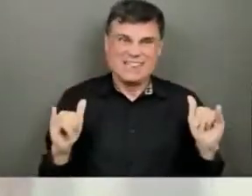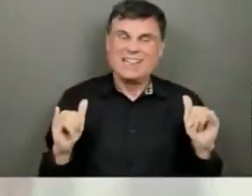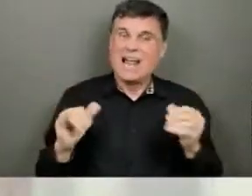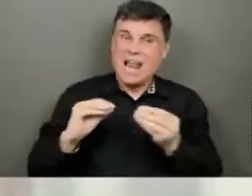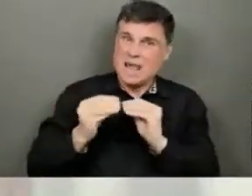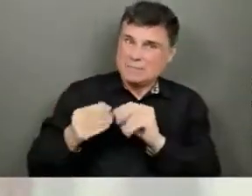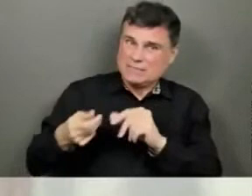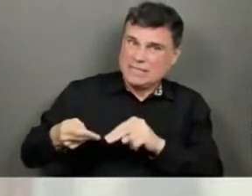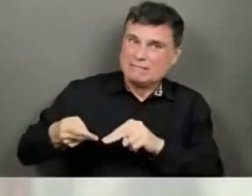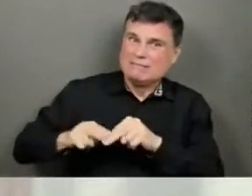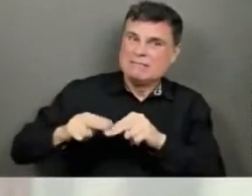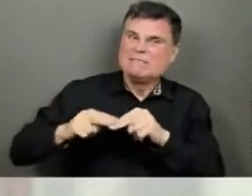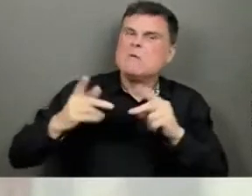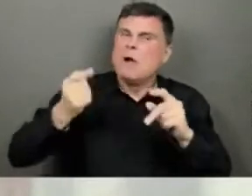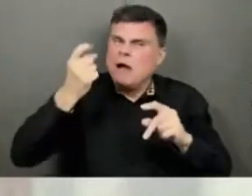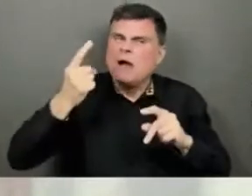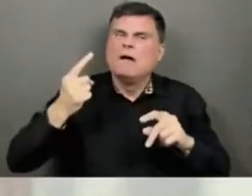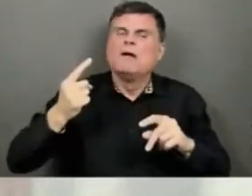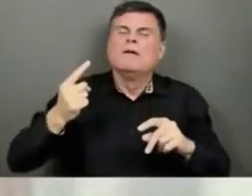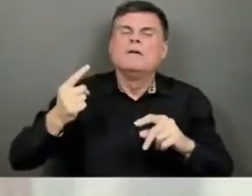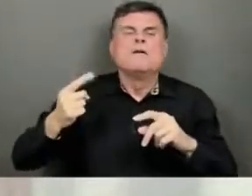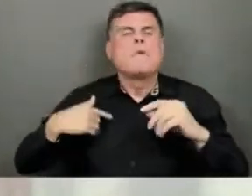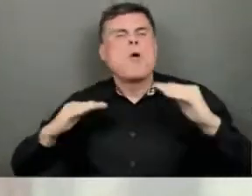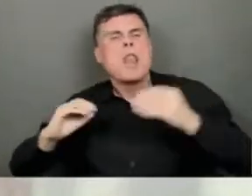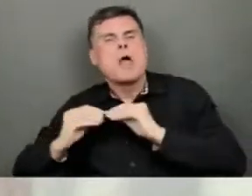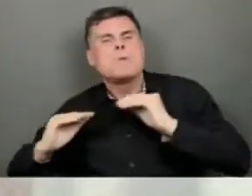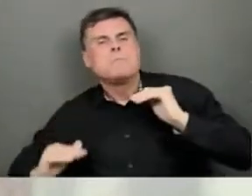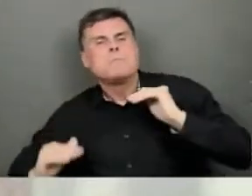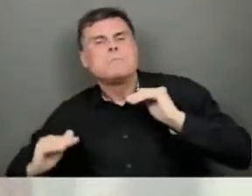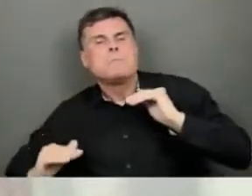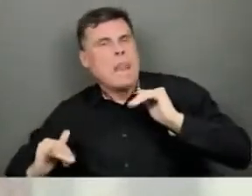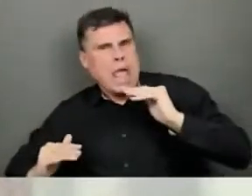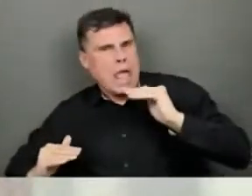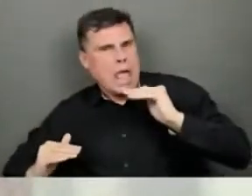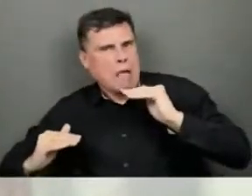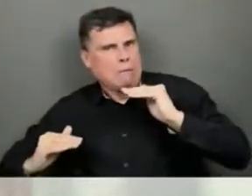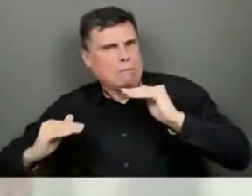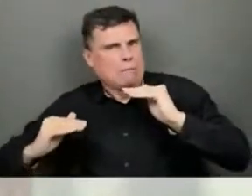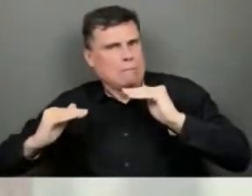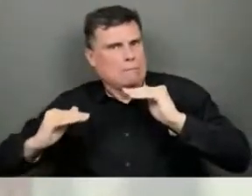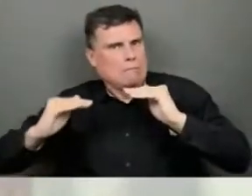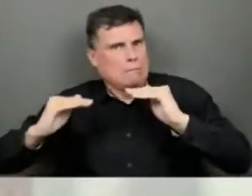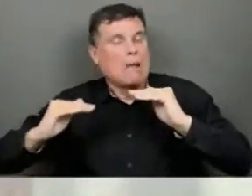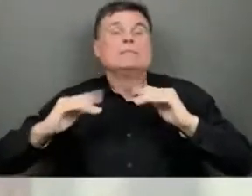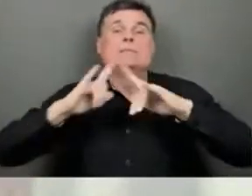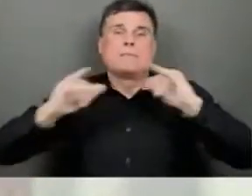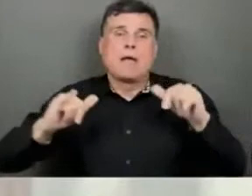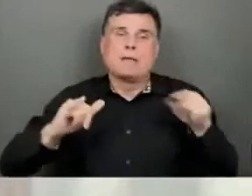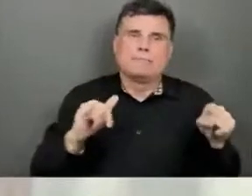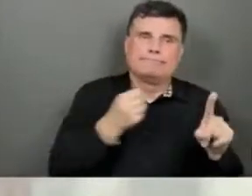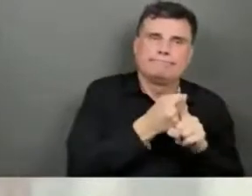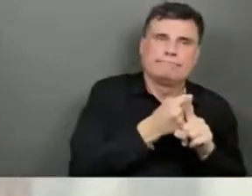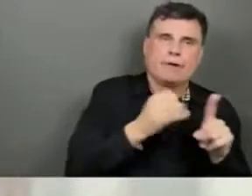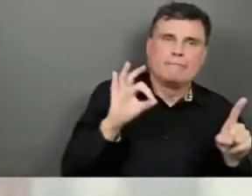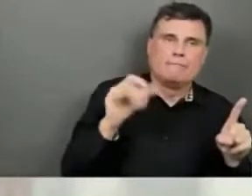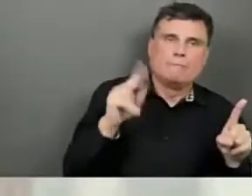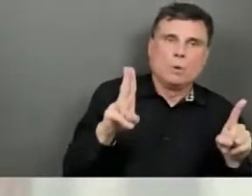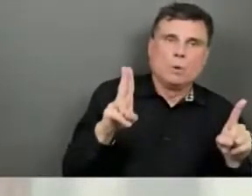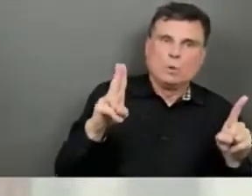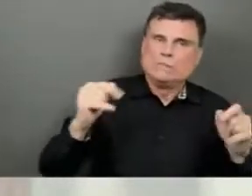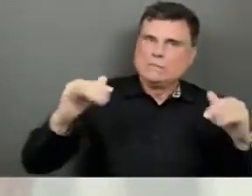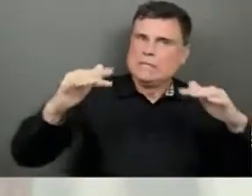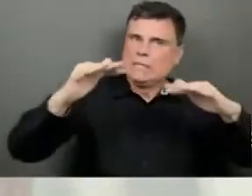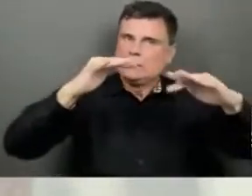as expected, we're starting to see a bit of an increase in influenza B. And I think I talked about this a couple of times as we went